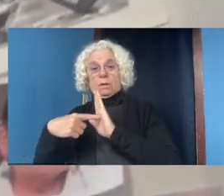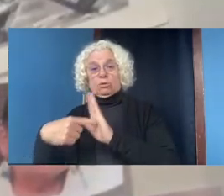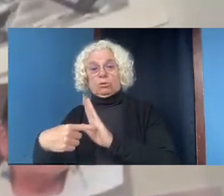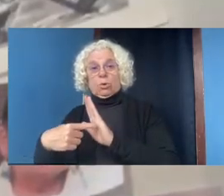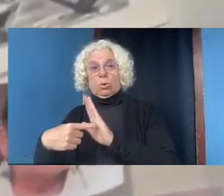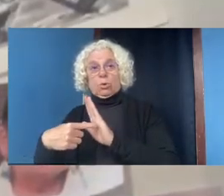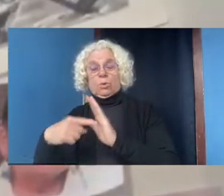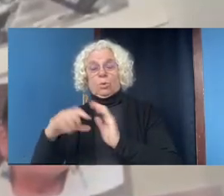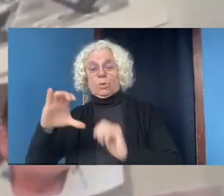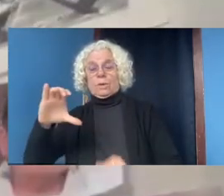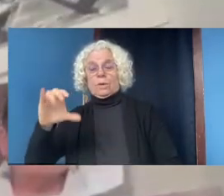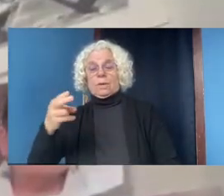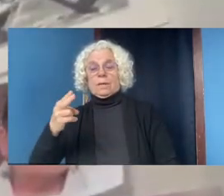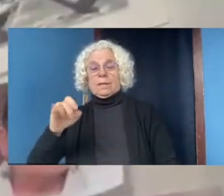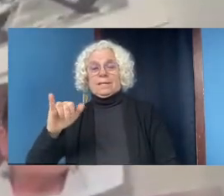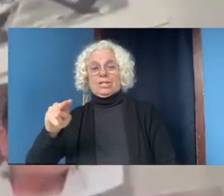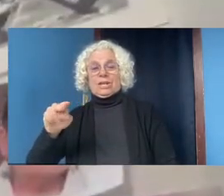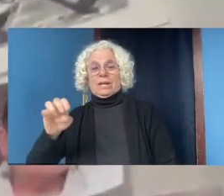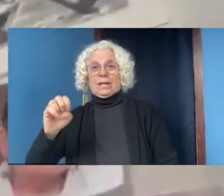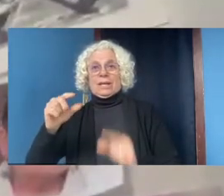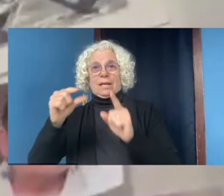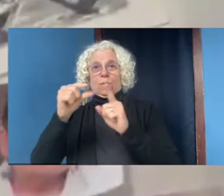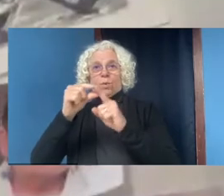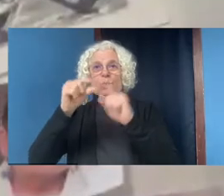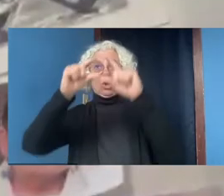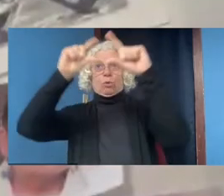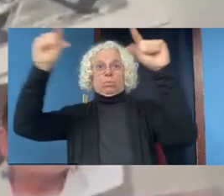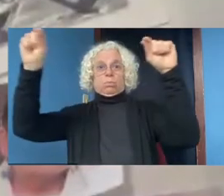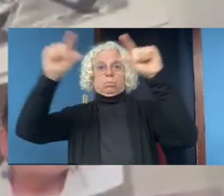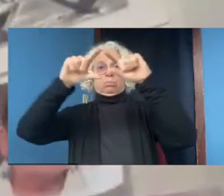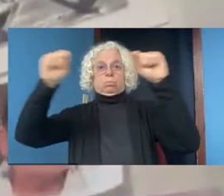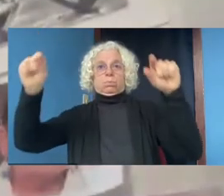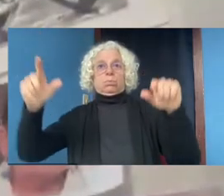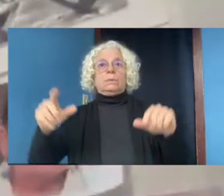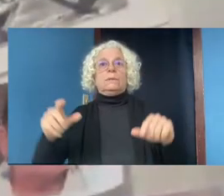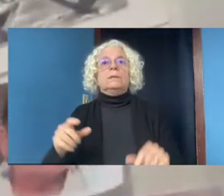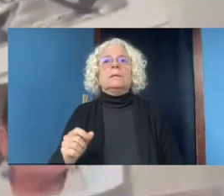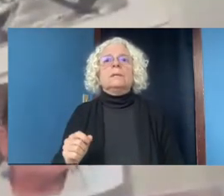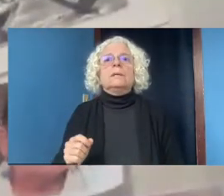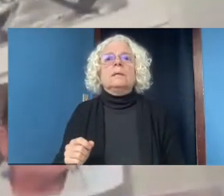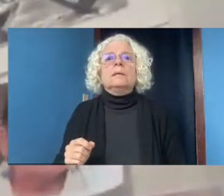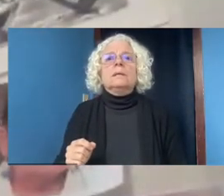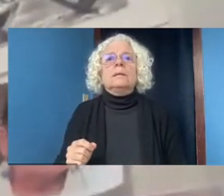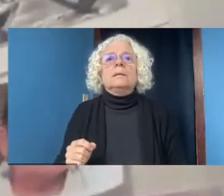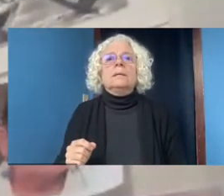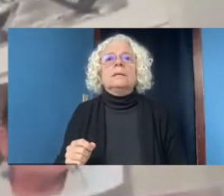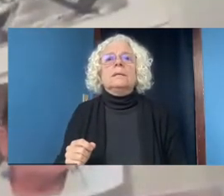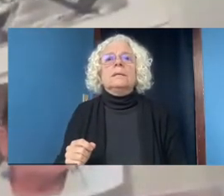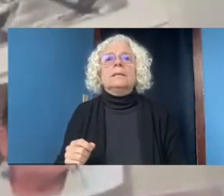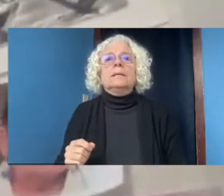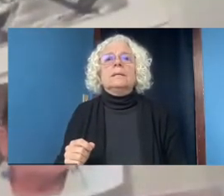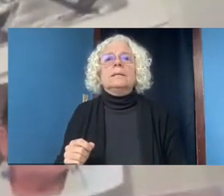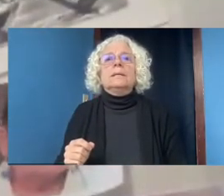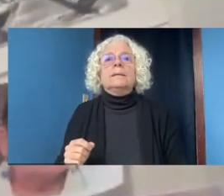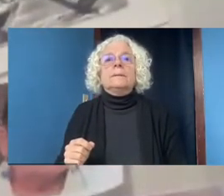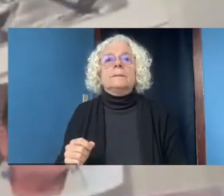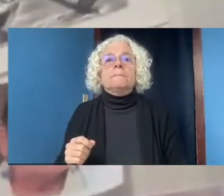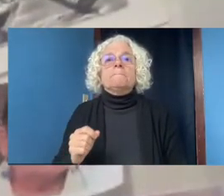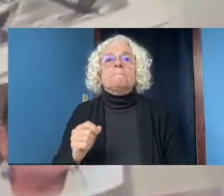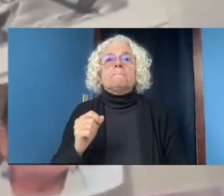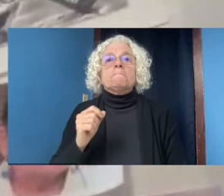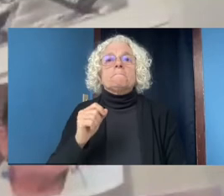it. And he said, "We don't want Indians, just their names, mascots,